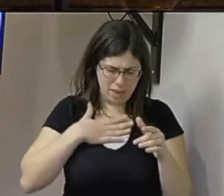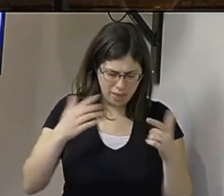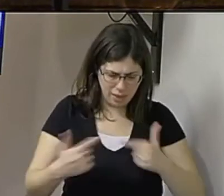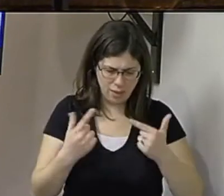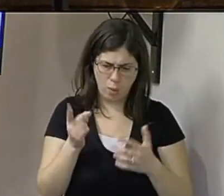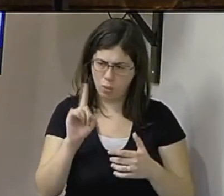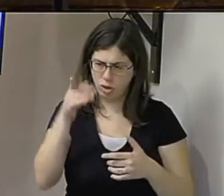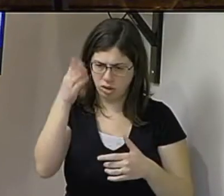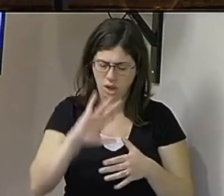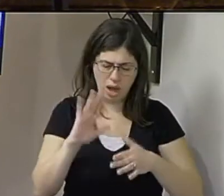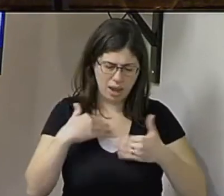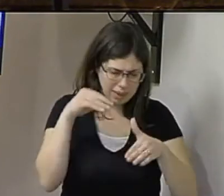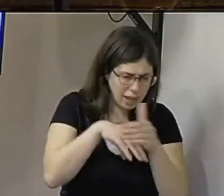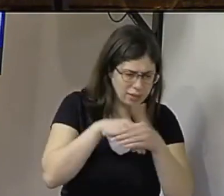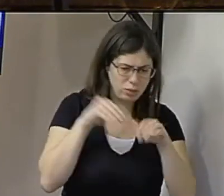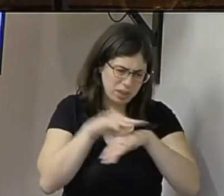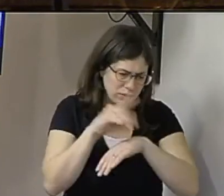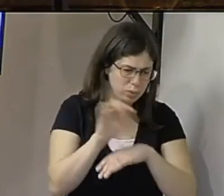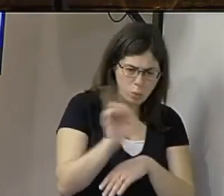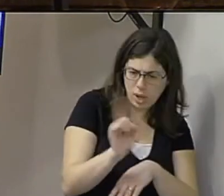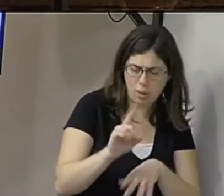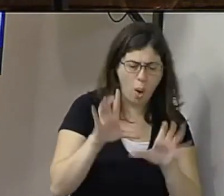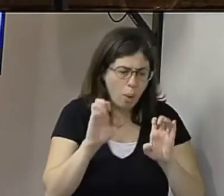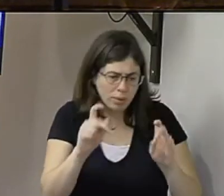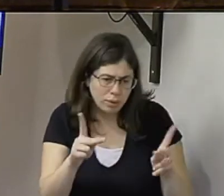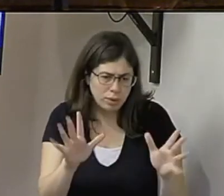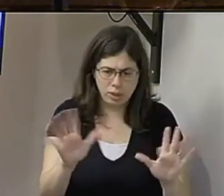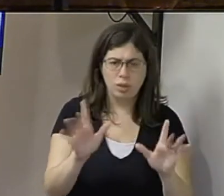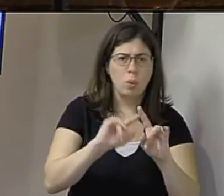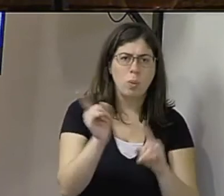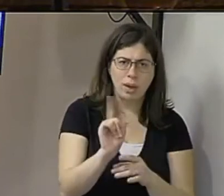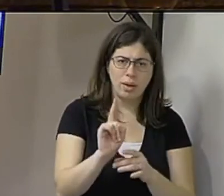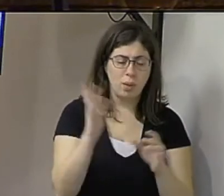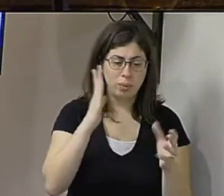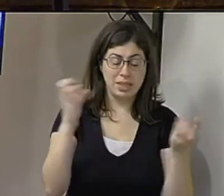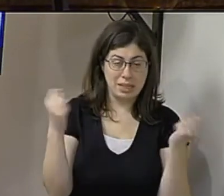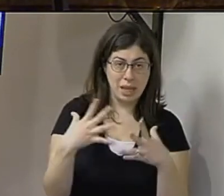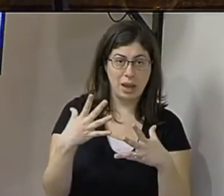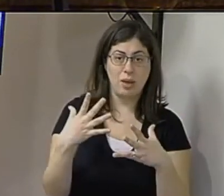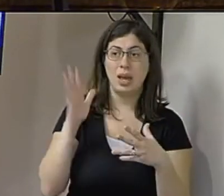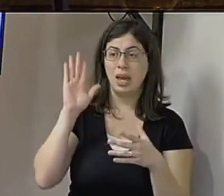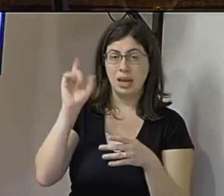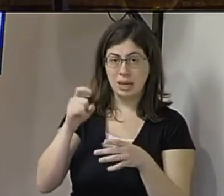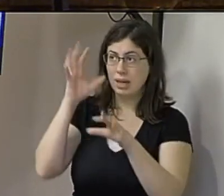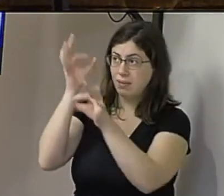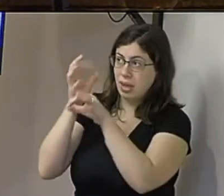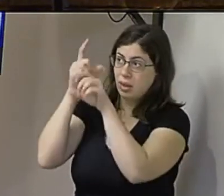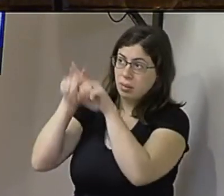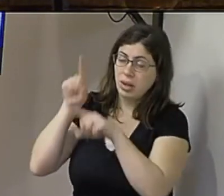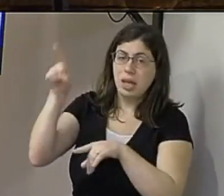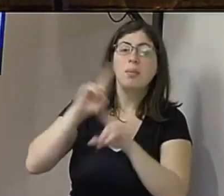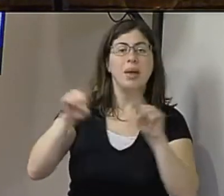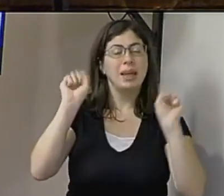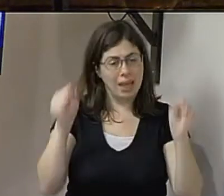well, where is the Lord giving me access or influence? Where is the Lord giving me an opportunity? And it's going to be really scary, and it's going to take the Lord's faith for me to take it. But I can do that because